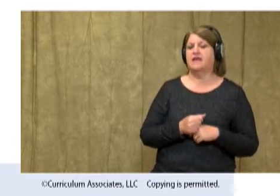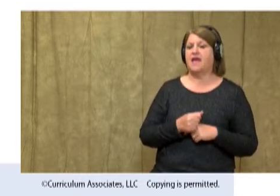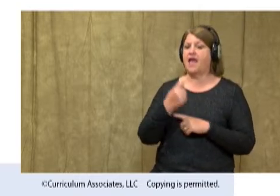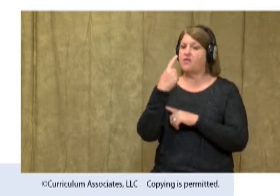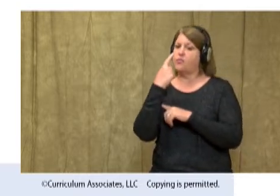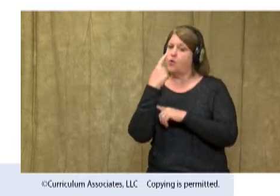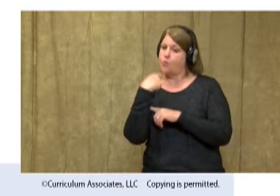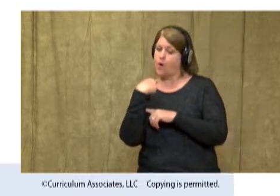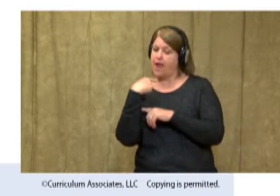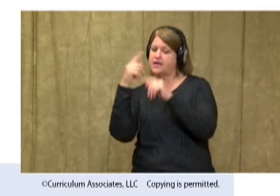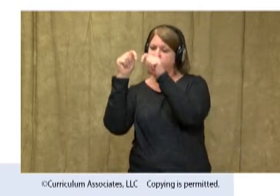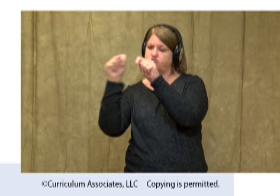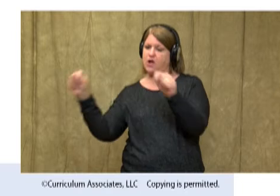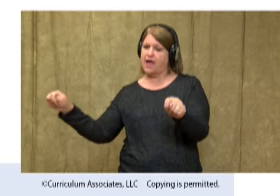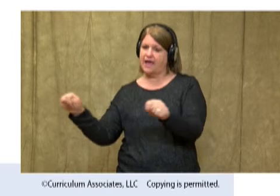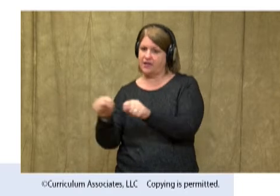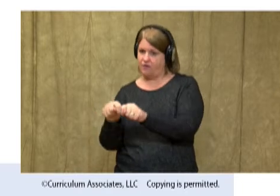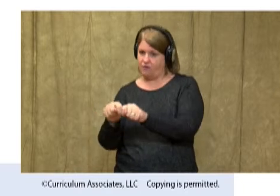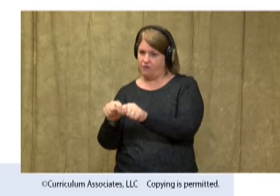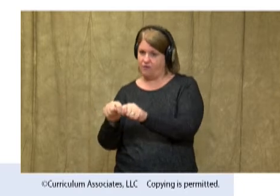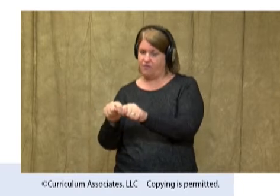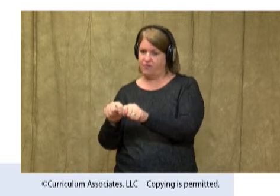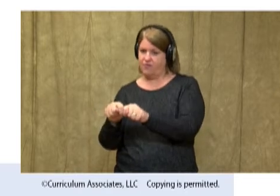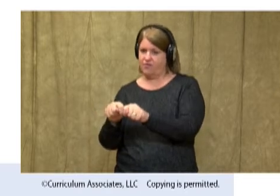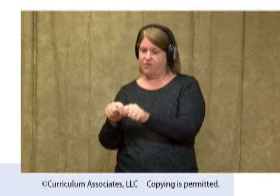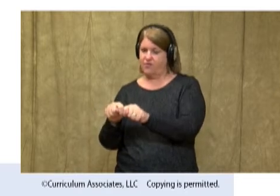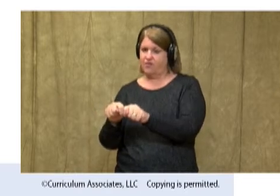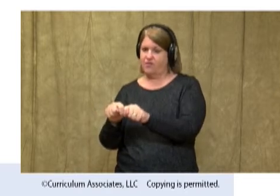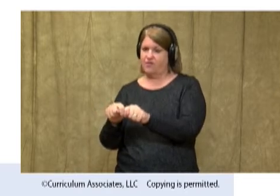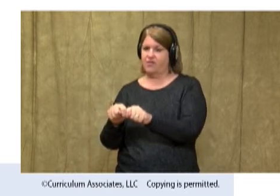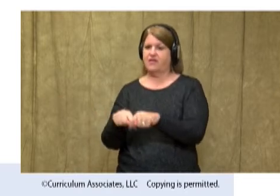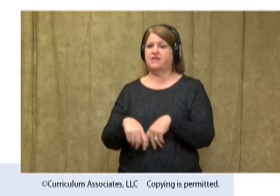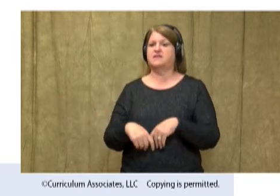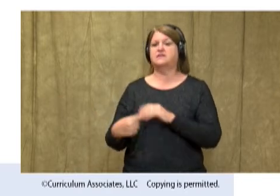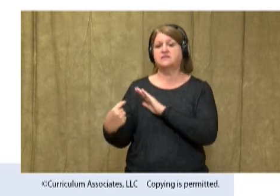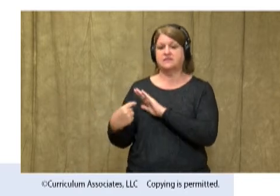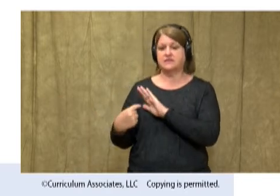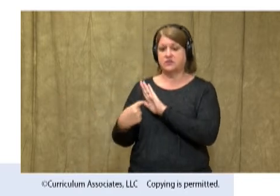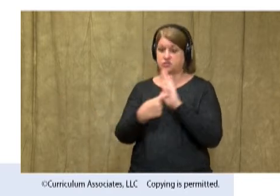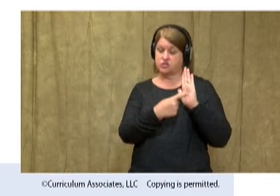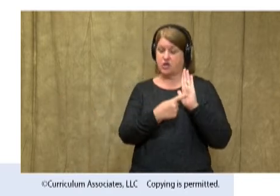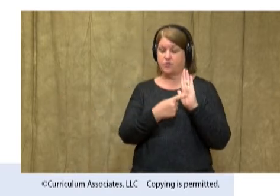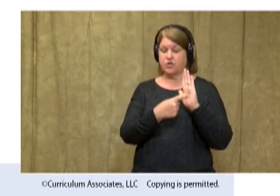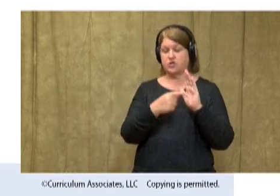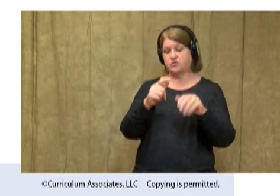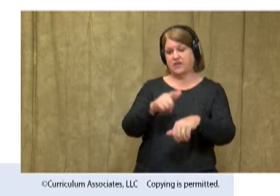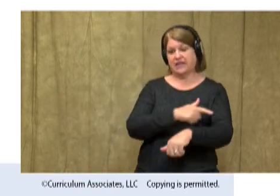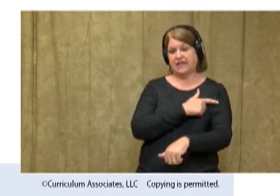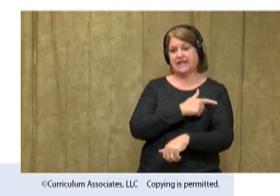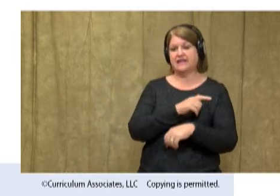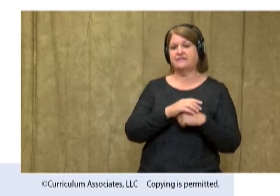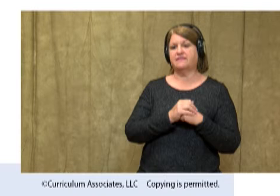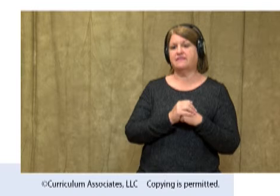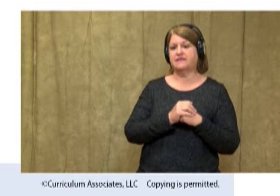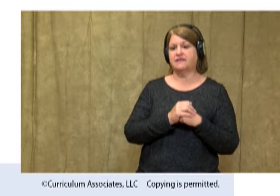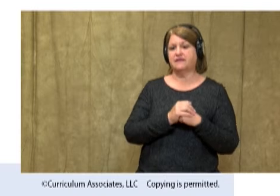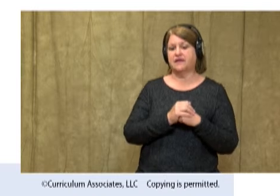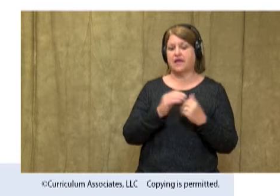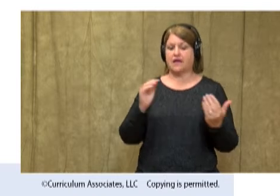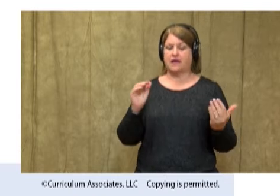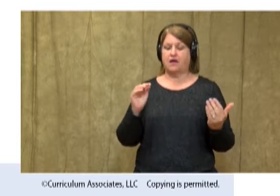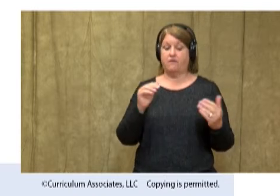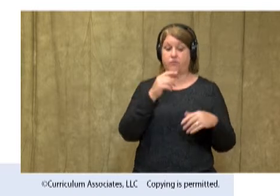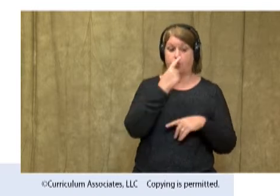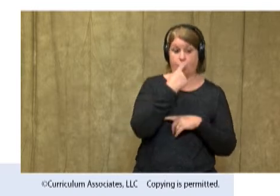red triangle. They brought the length of the red triangle over here to show you the length of the comparing to the